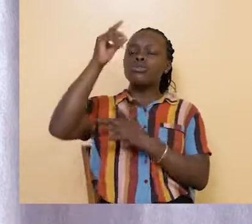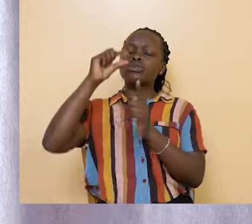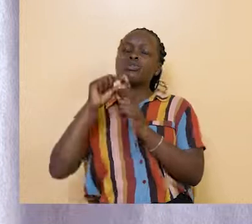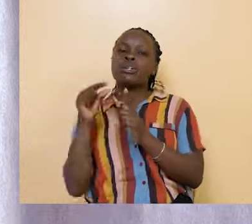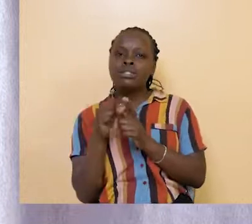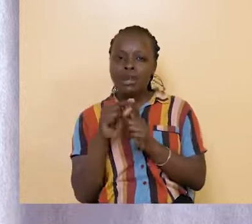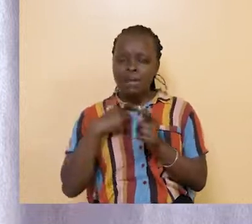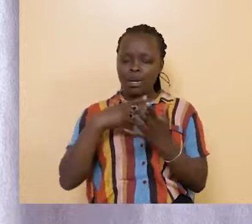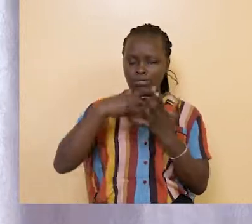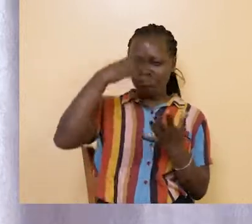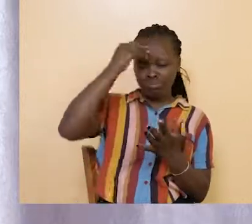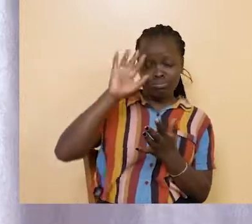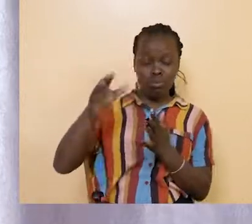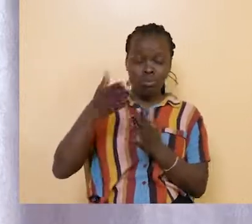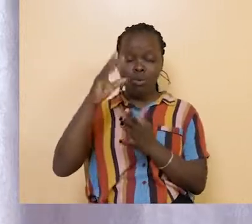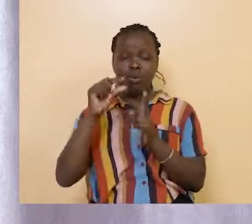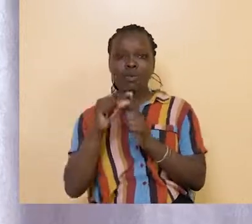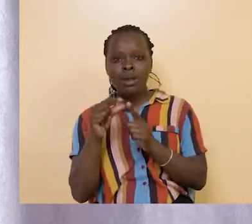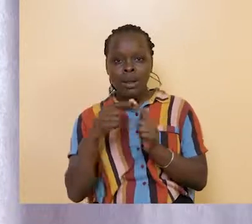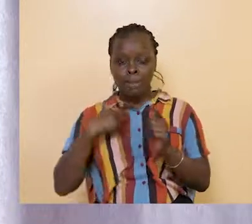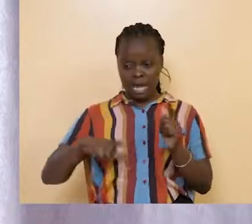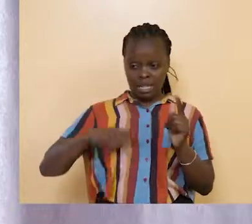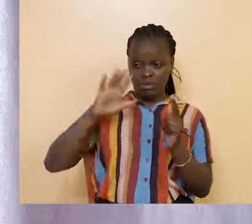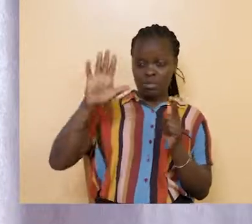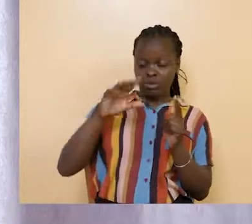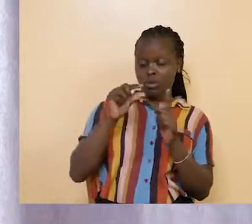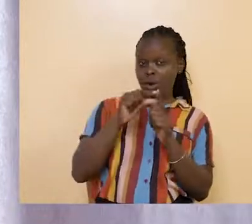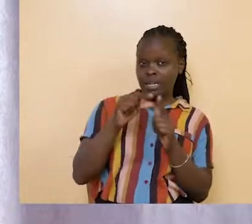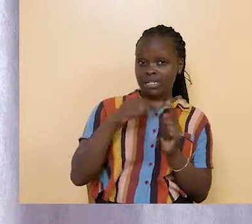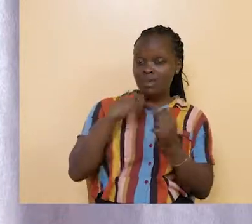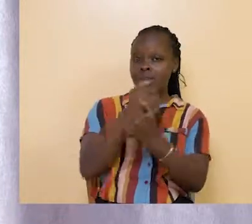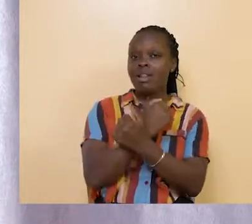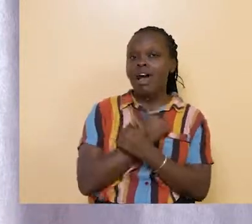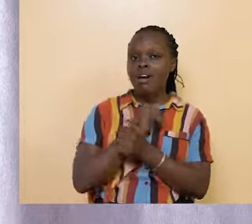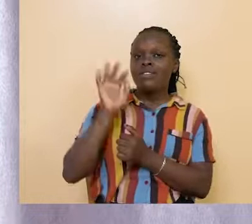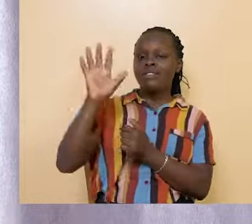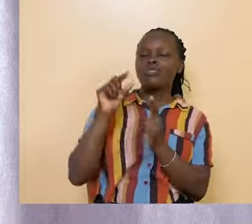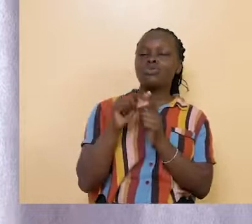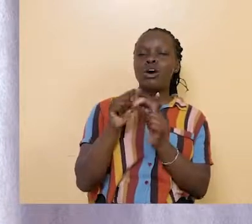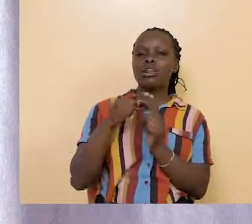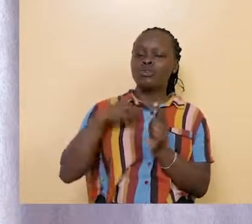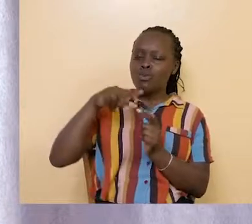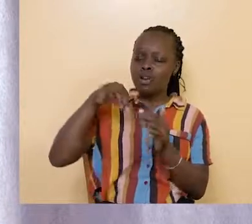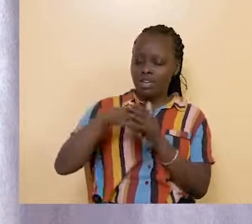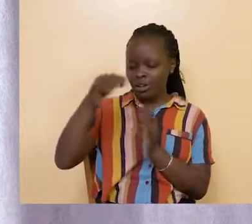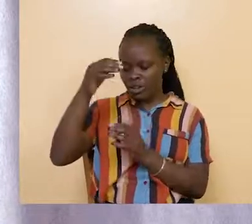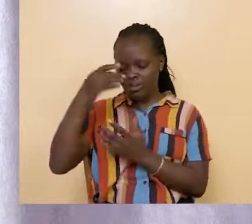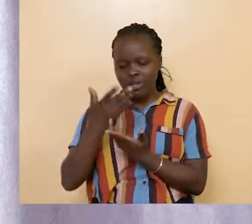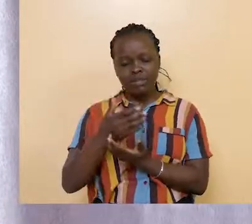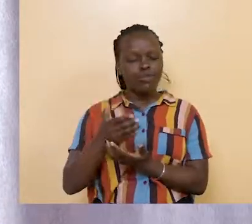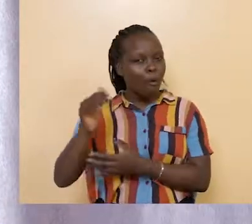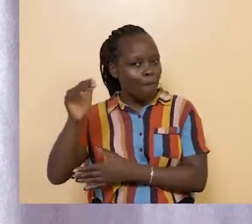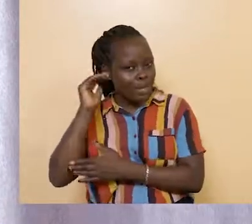God, by studying his word, by living by his word, and by loving his word and walking in obedience with